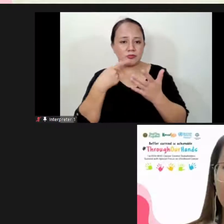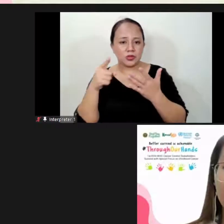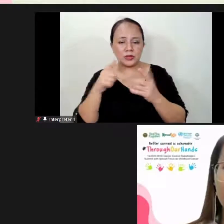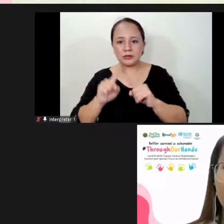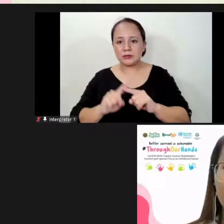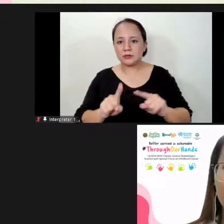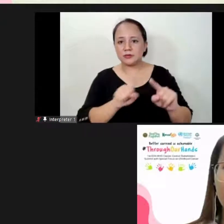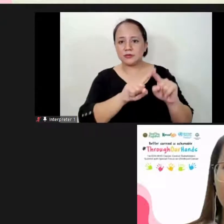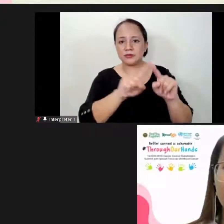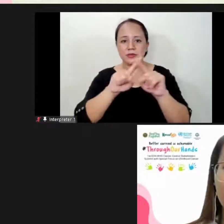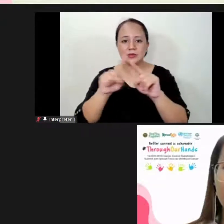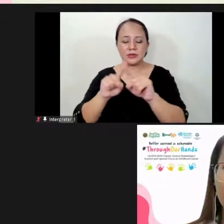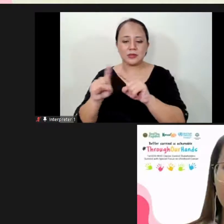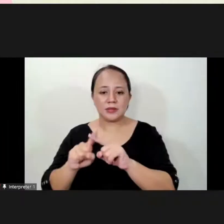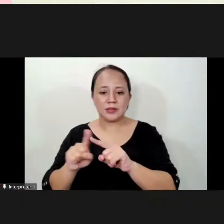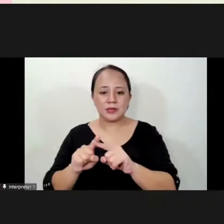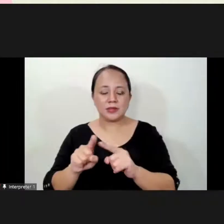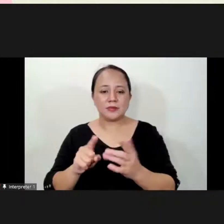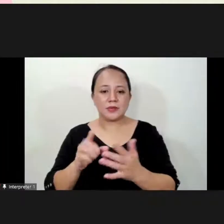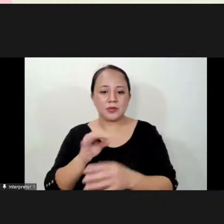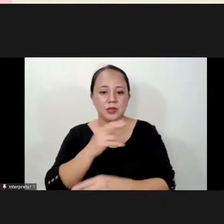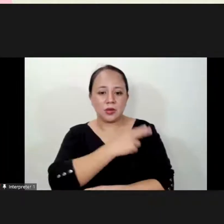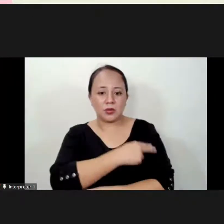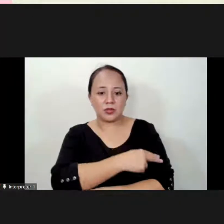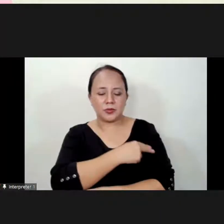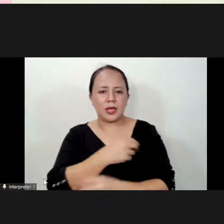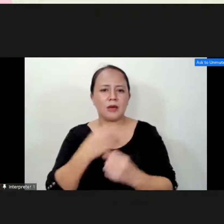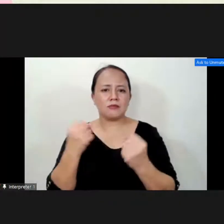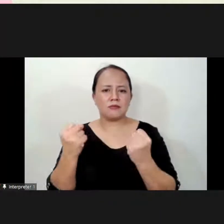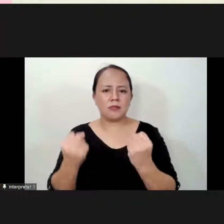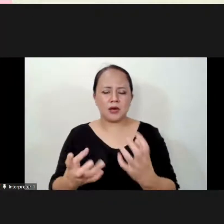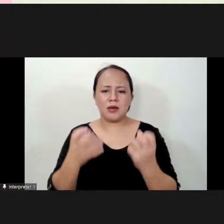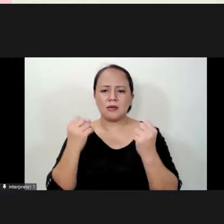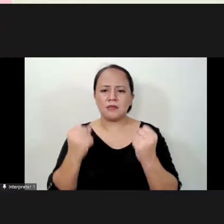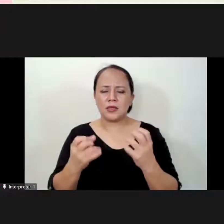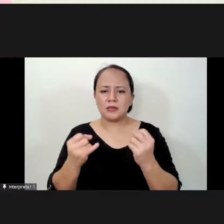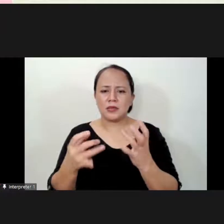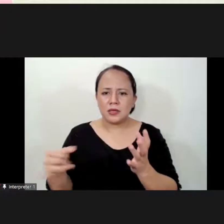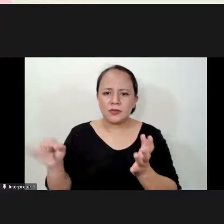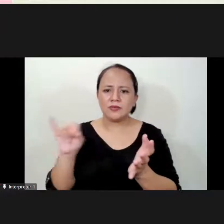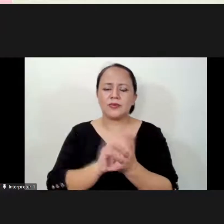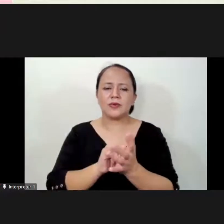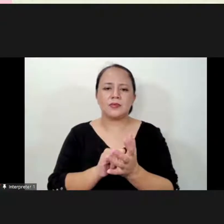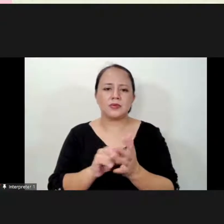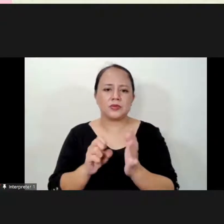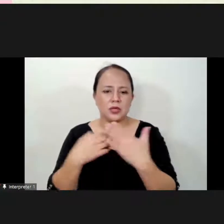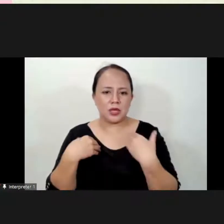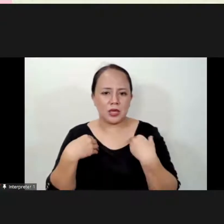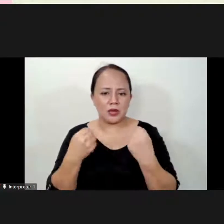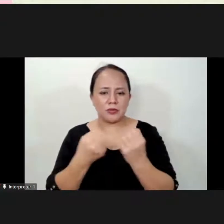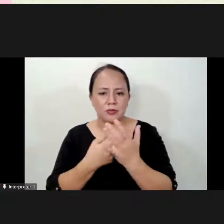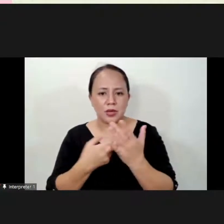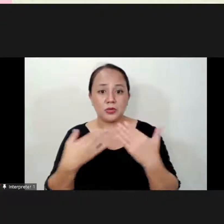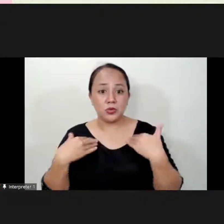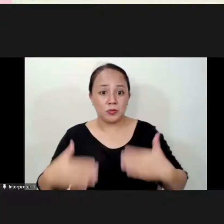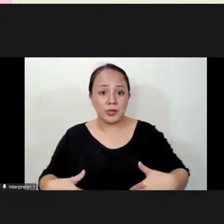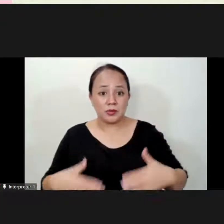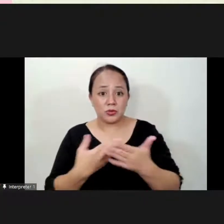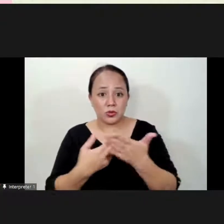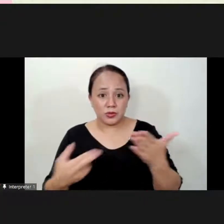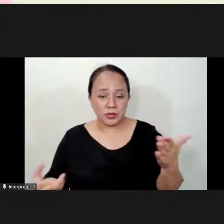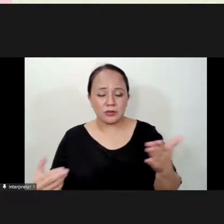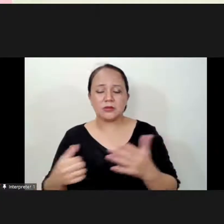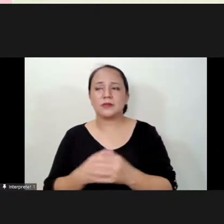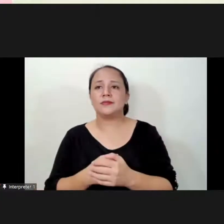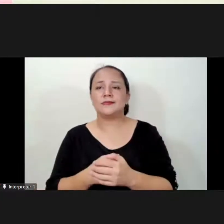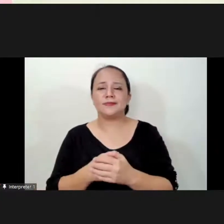different specialty hospitals, which have a lot of investment in terms of human resources, in